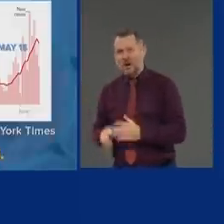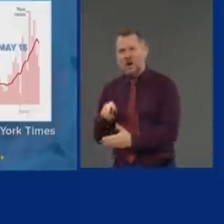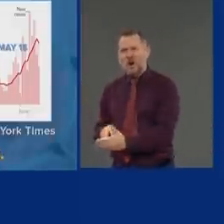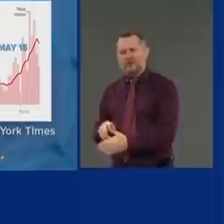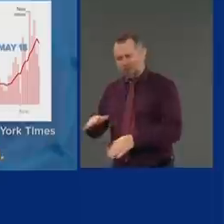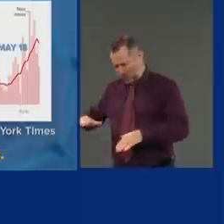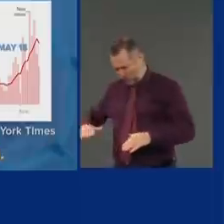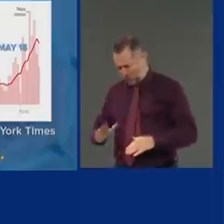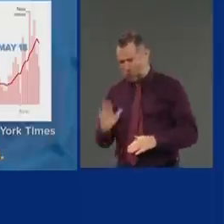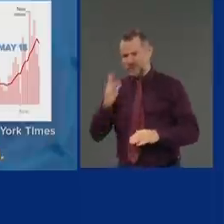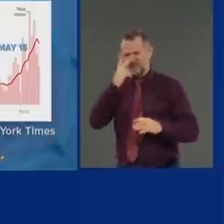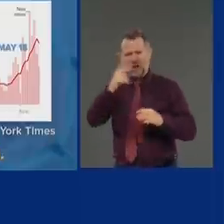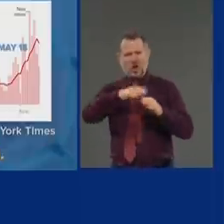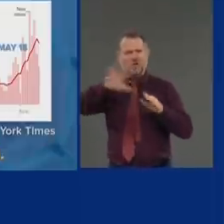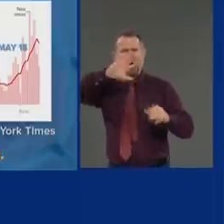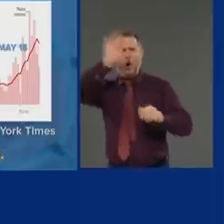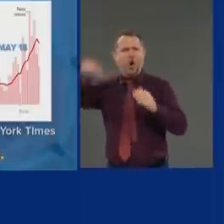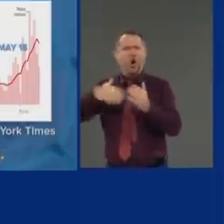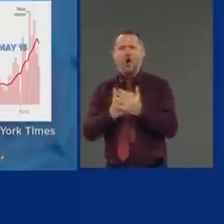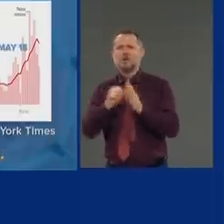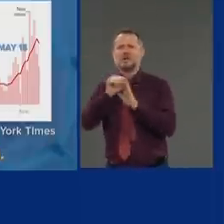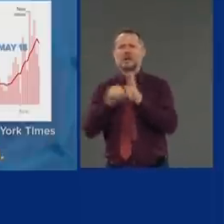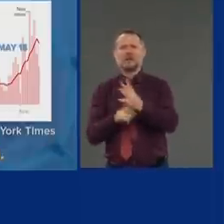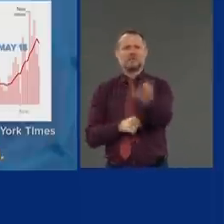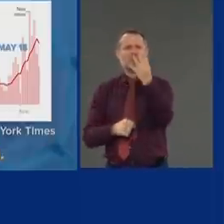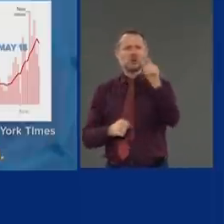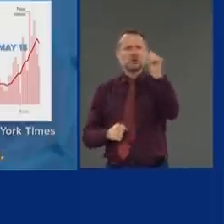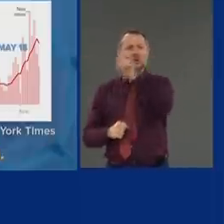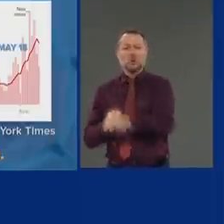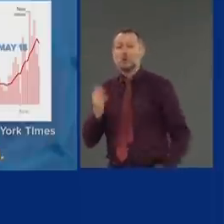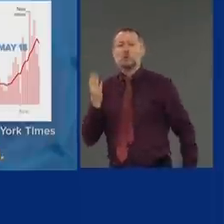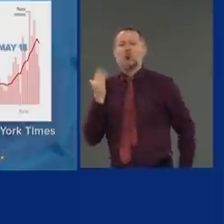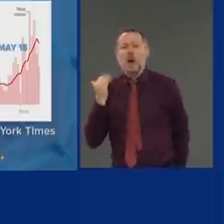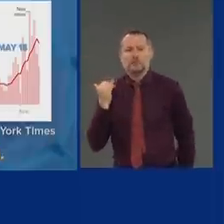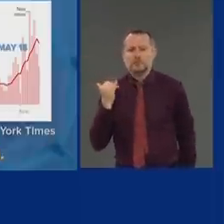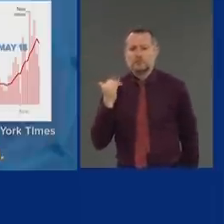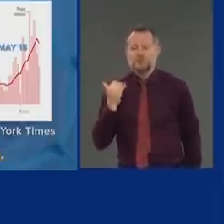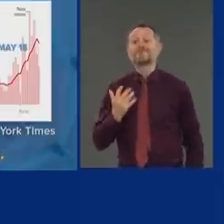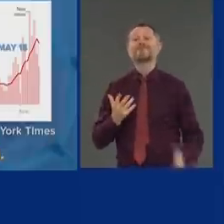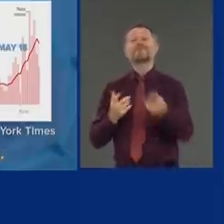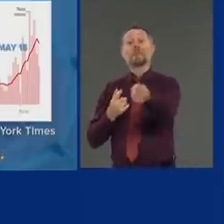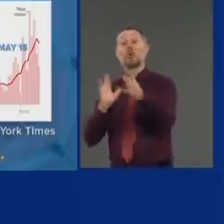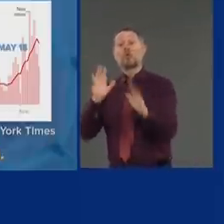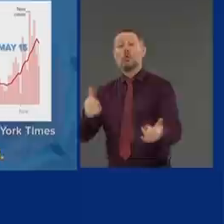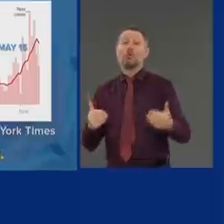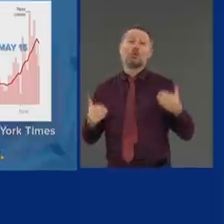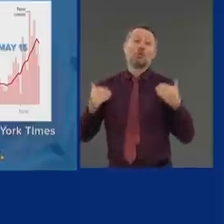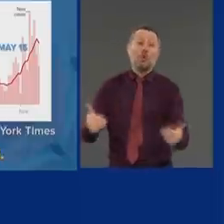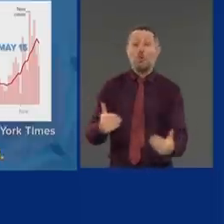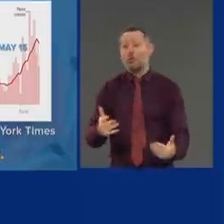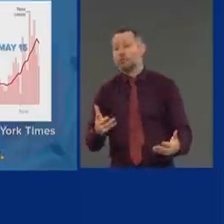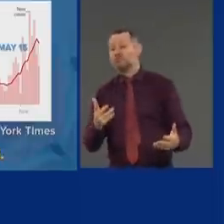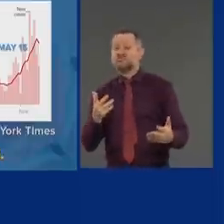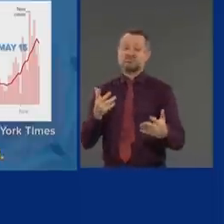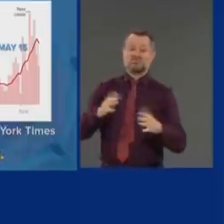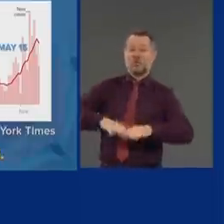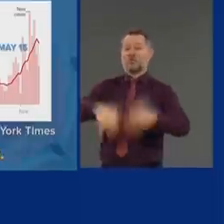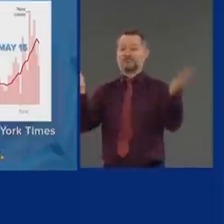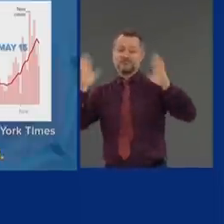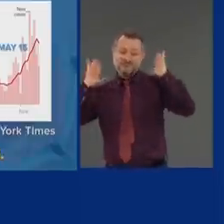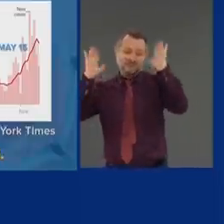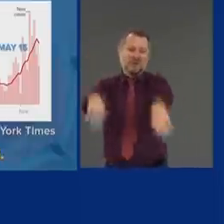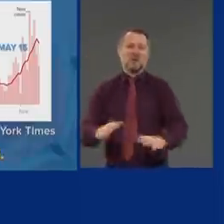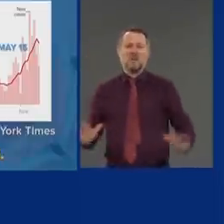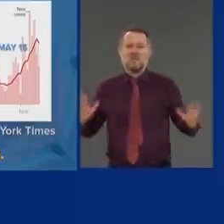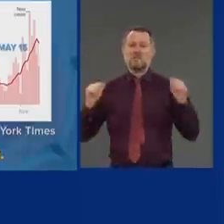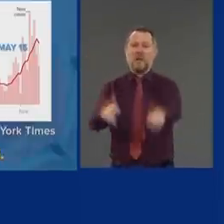nation. Why? Because if you just reopen, if you just increase activity, the virus spread